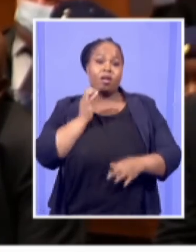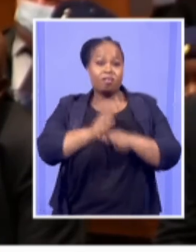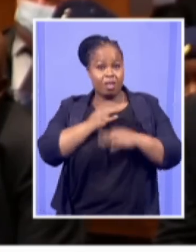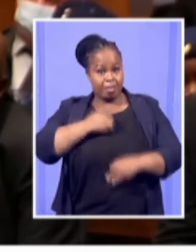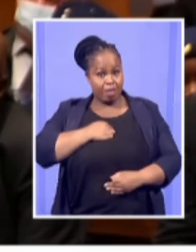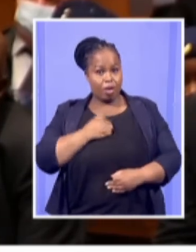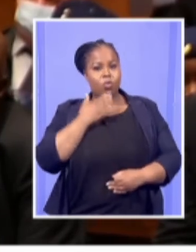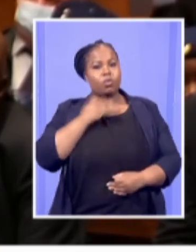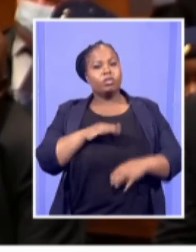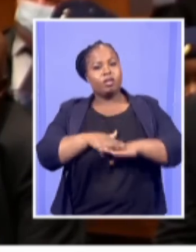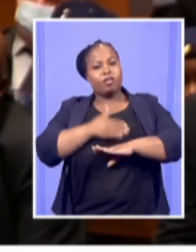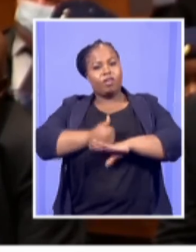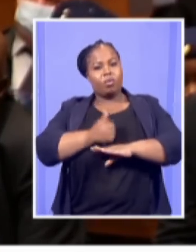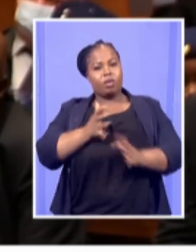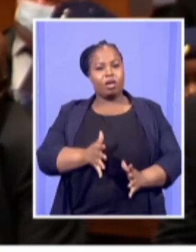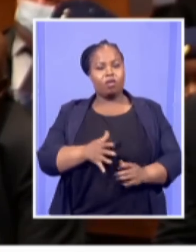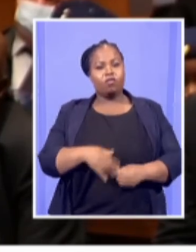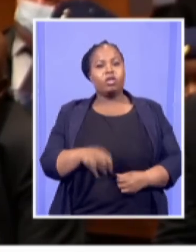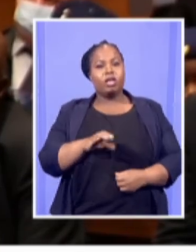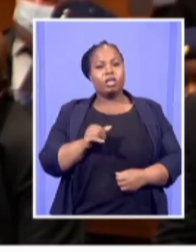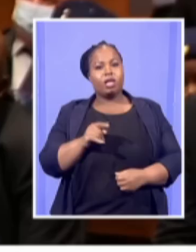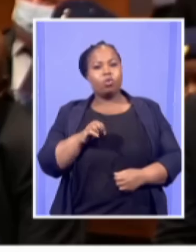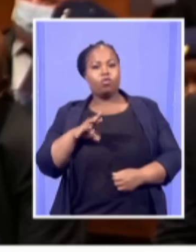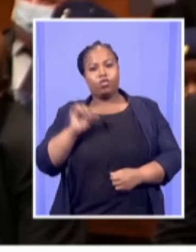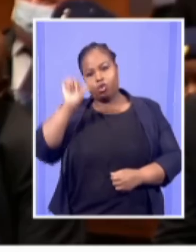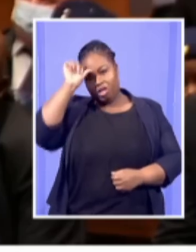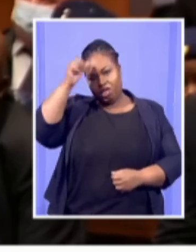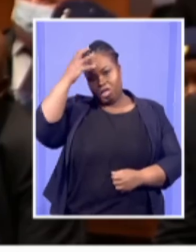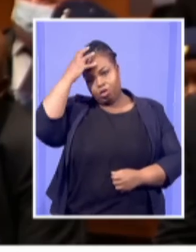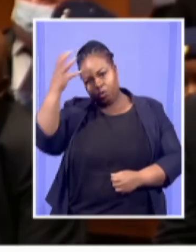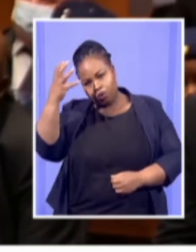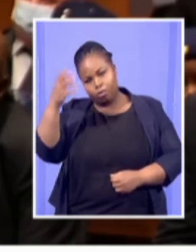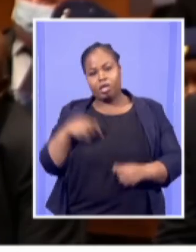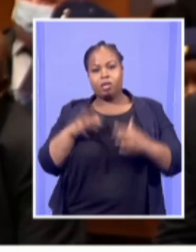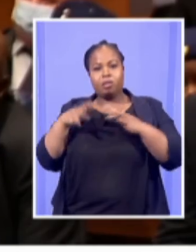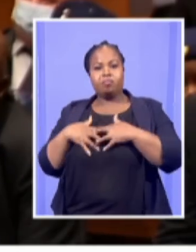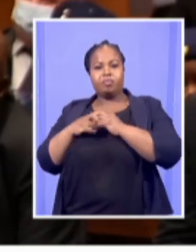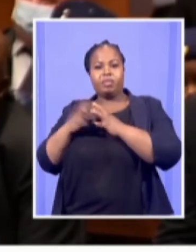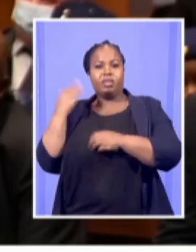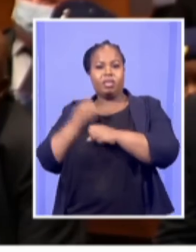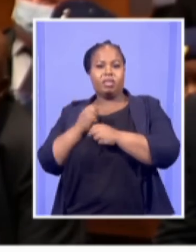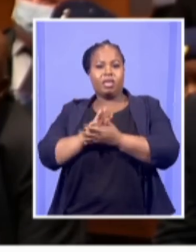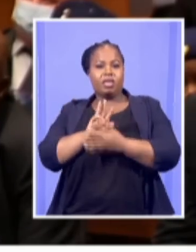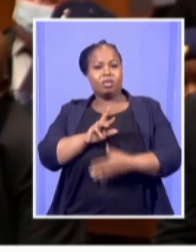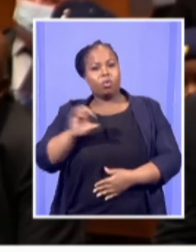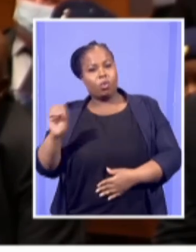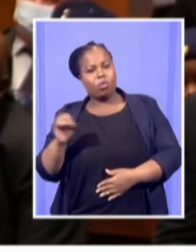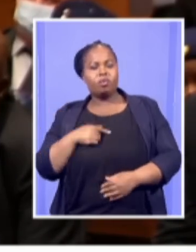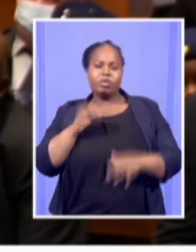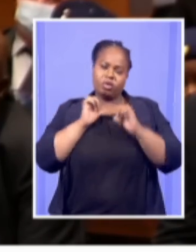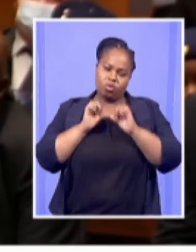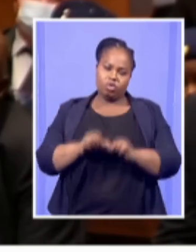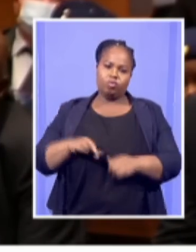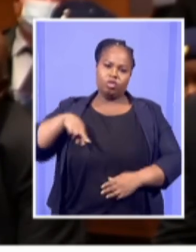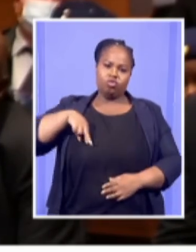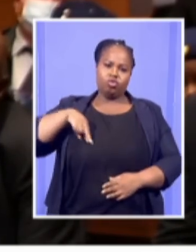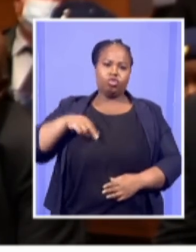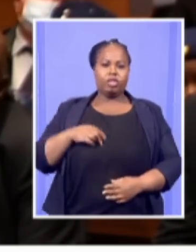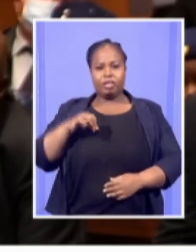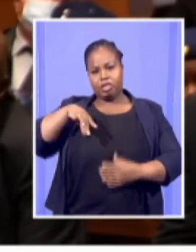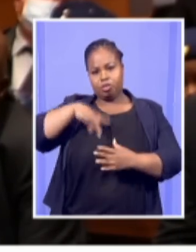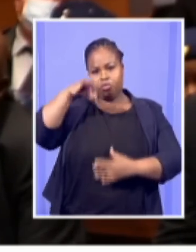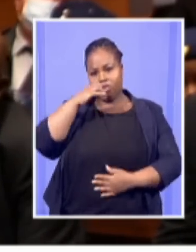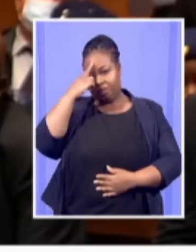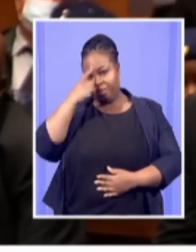who was the founder of the Clarewood Hindu Temple in Durban in the early 1900s. I've continued with my religious and spiritual beliefs